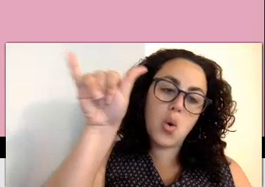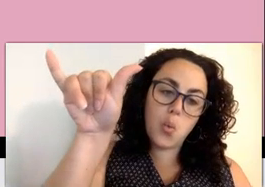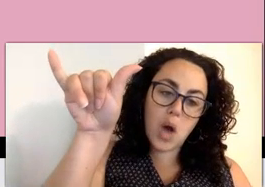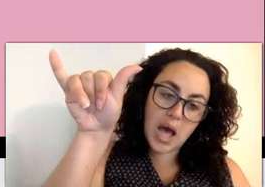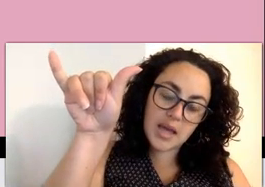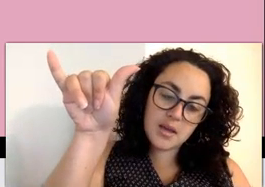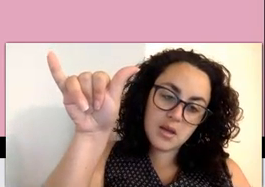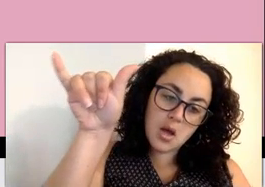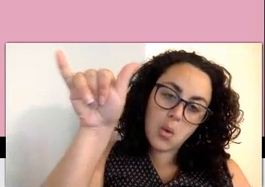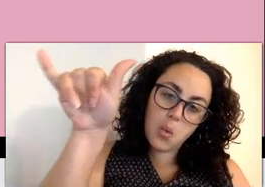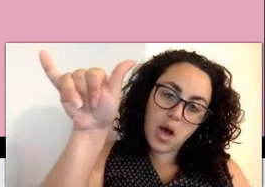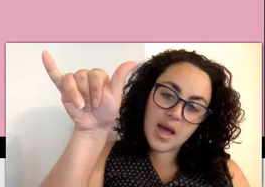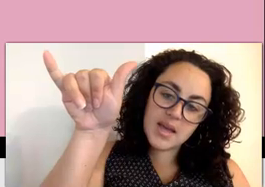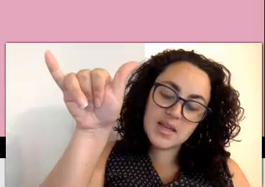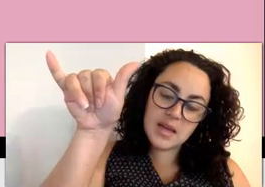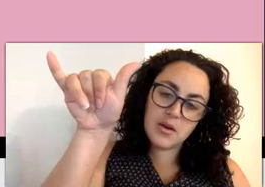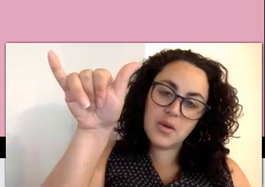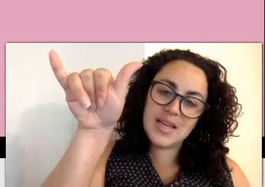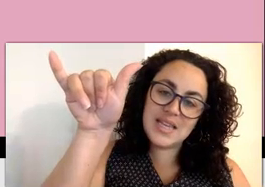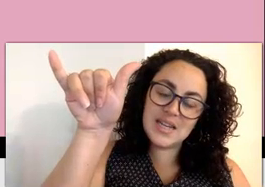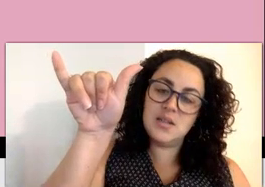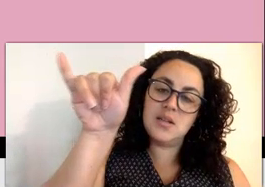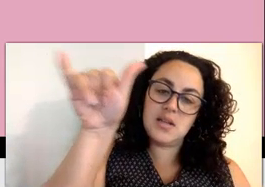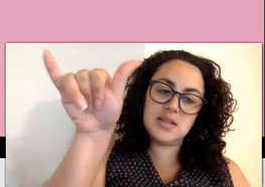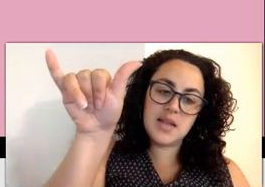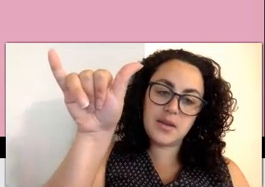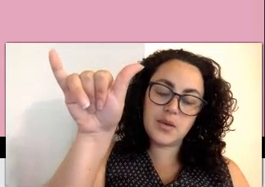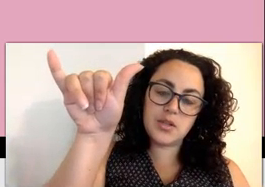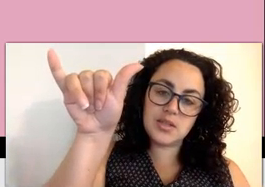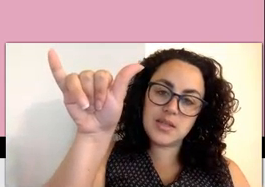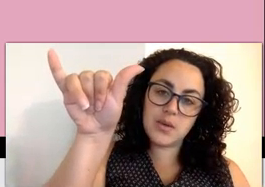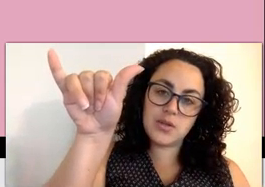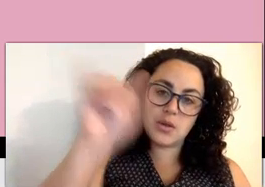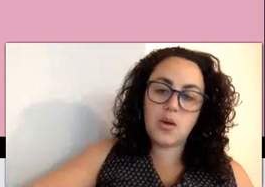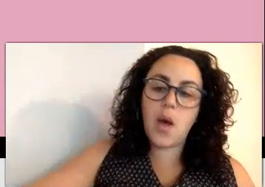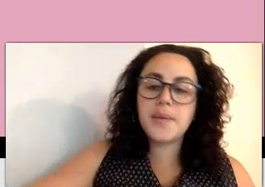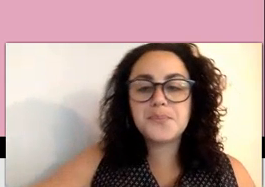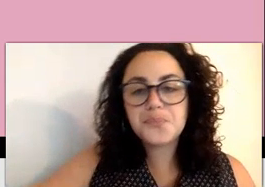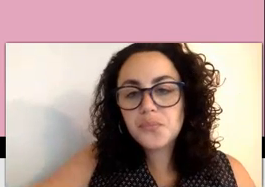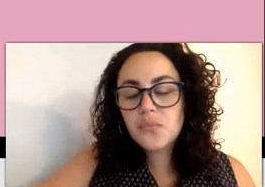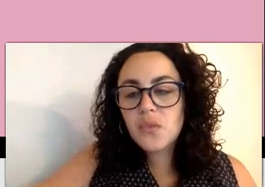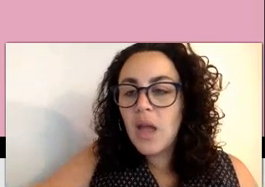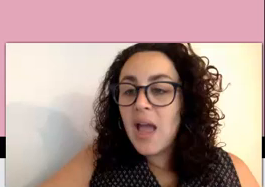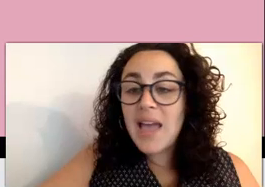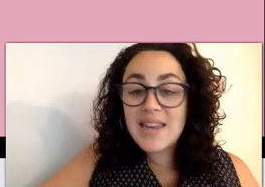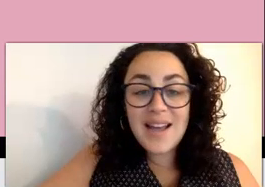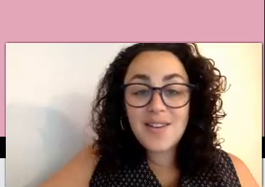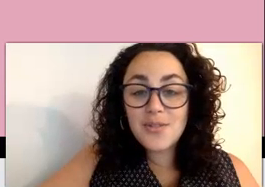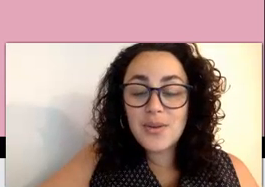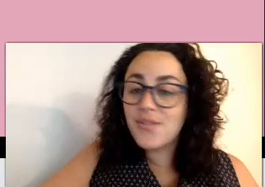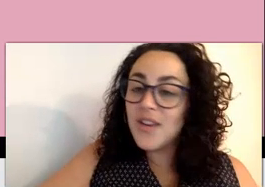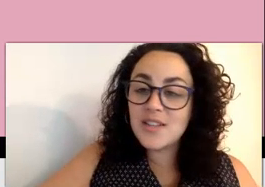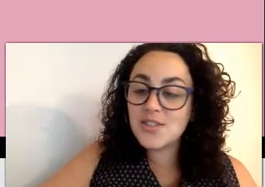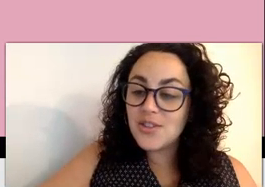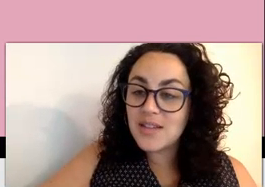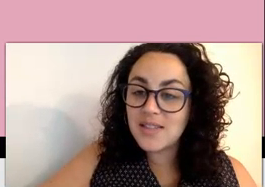letter Y. Y, yellow, y. In sign language, this is how we do the letter Y. And now